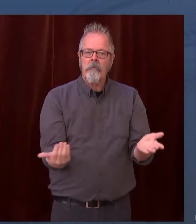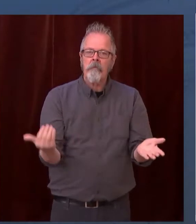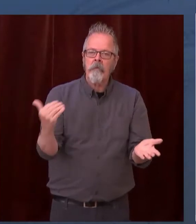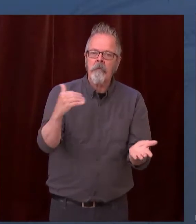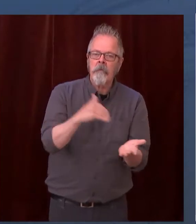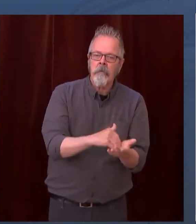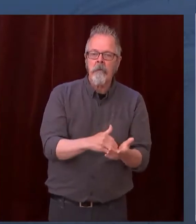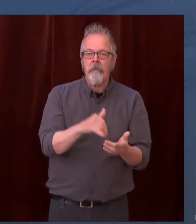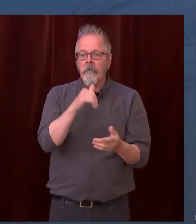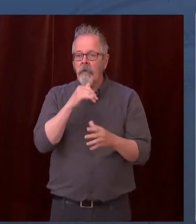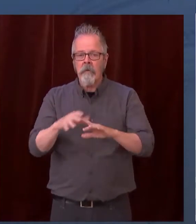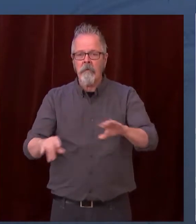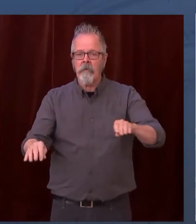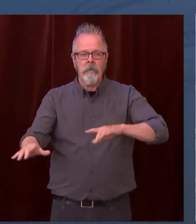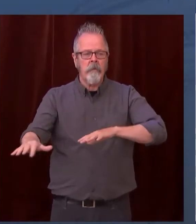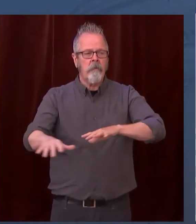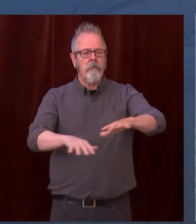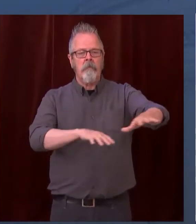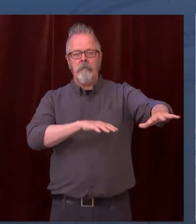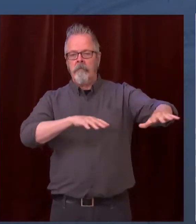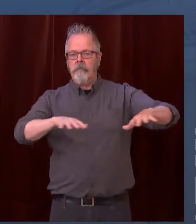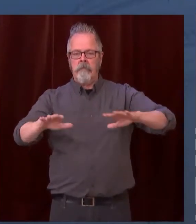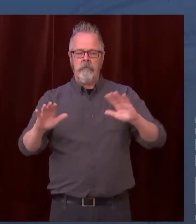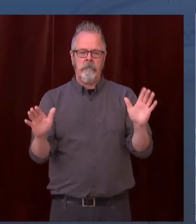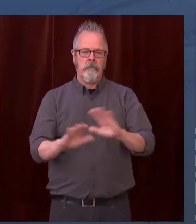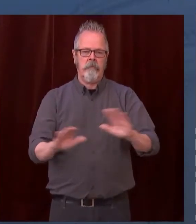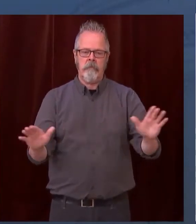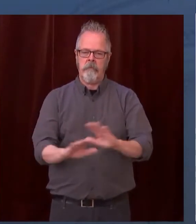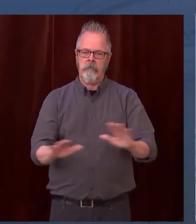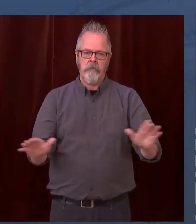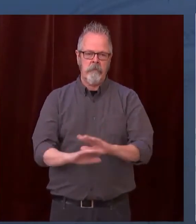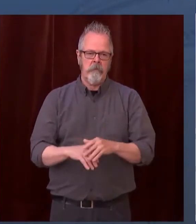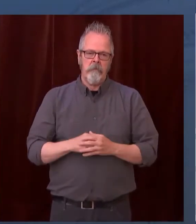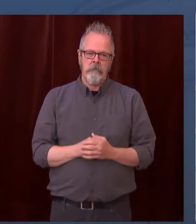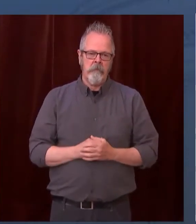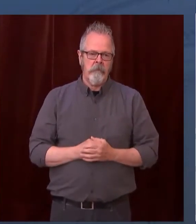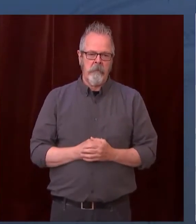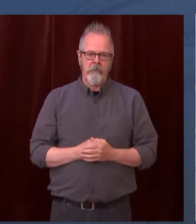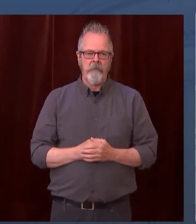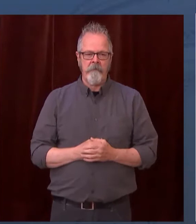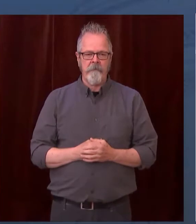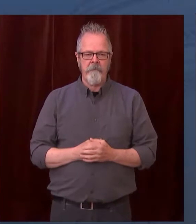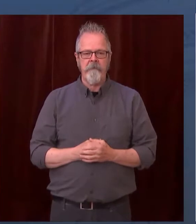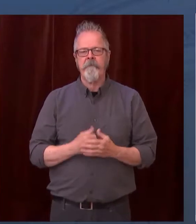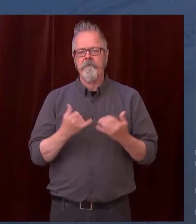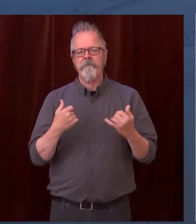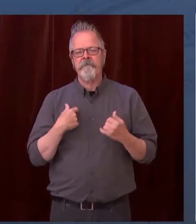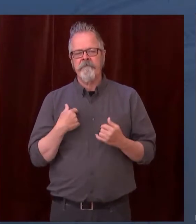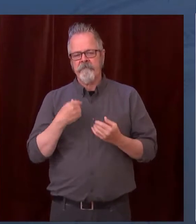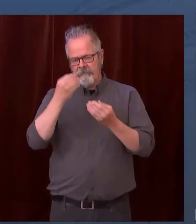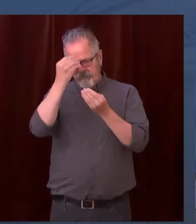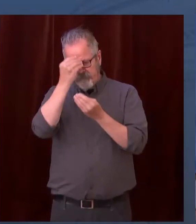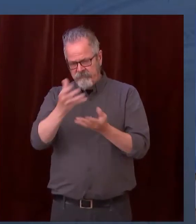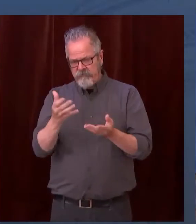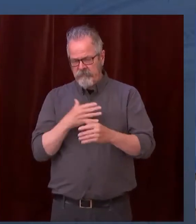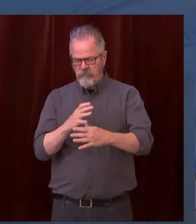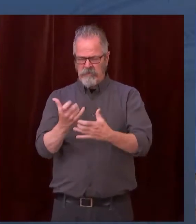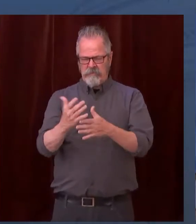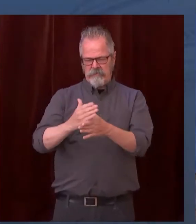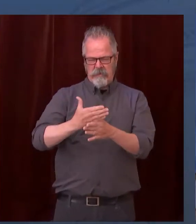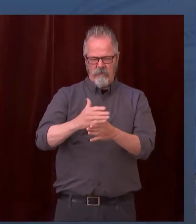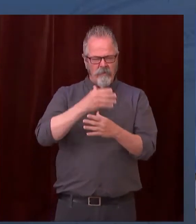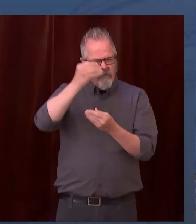to this decision today. I'm going to share with you 3 graphs that show the troublesome progress of